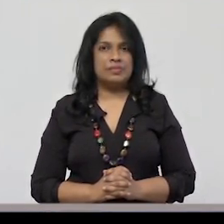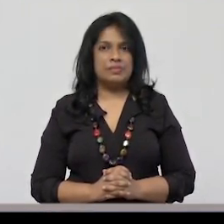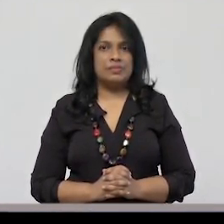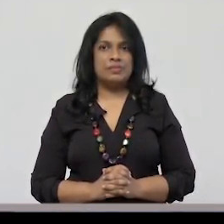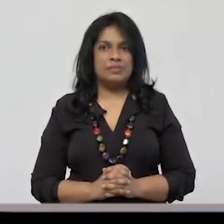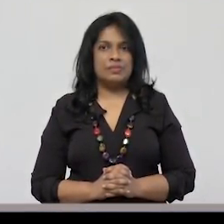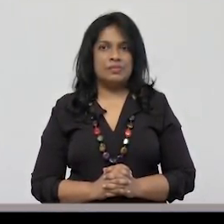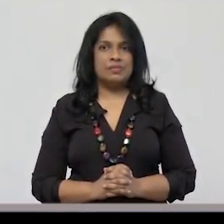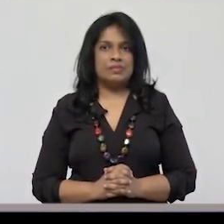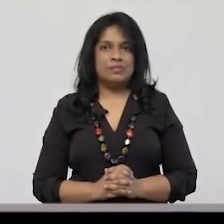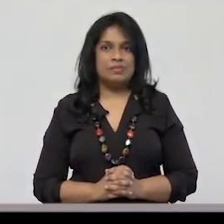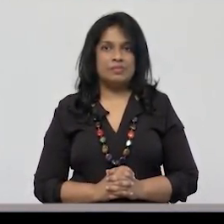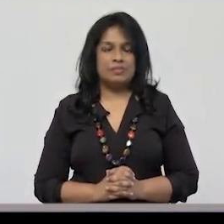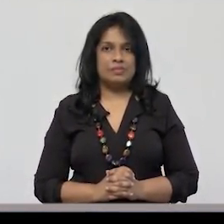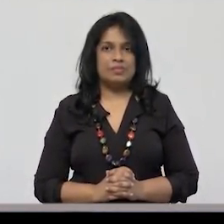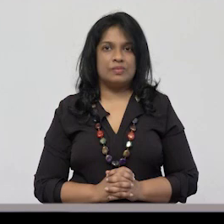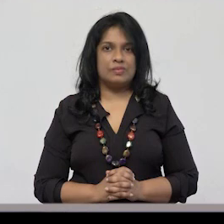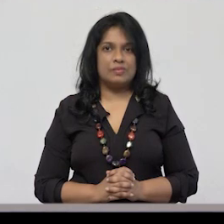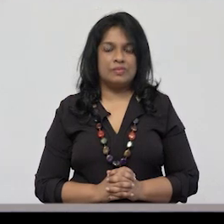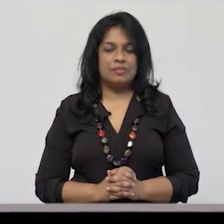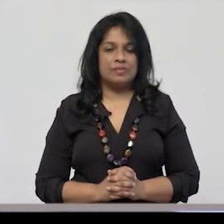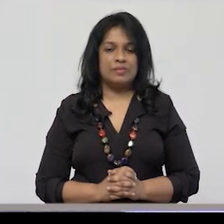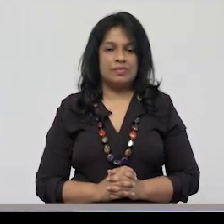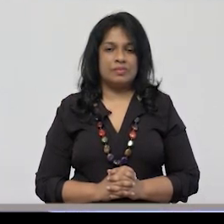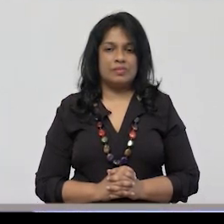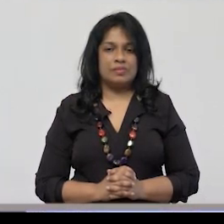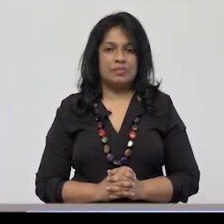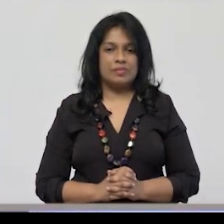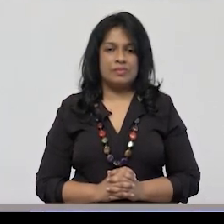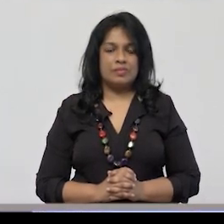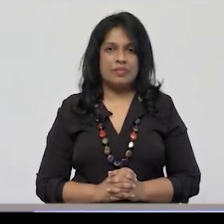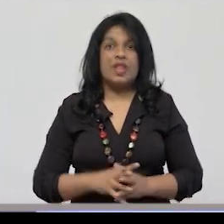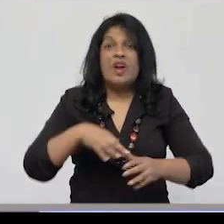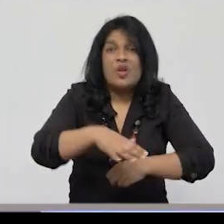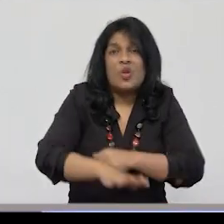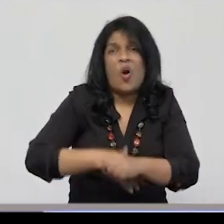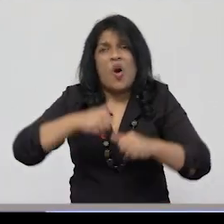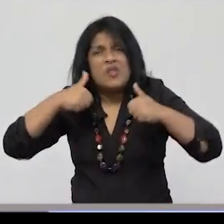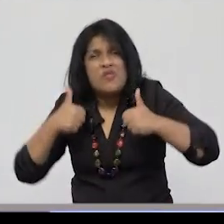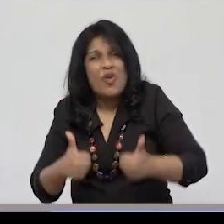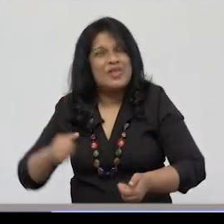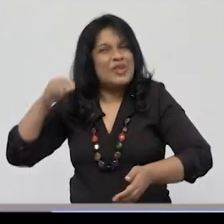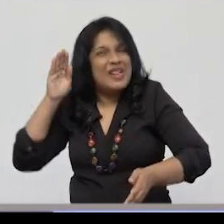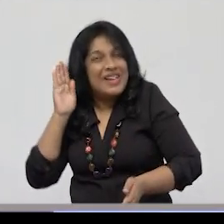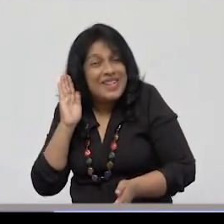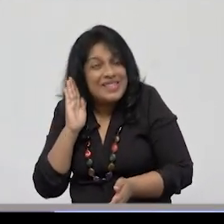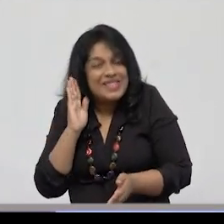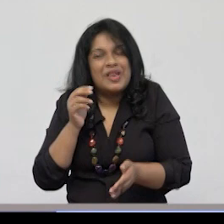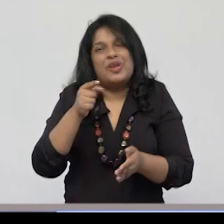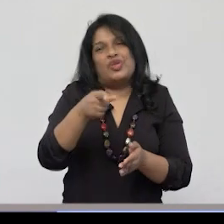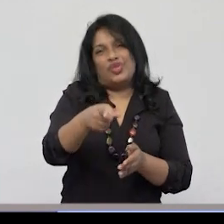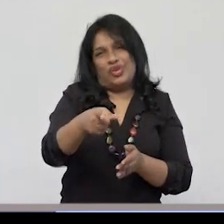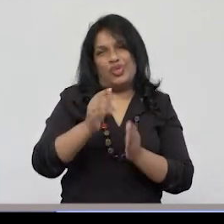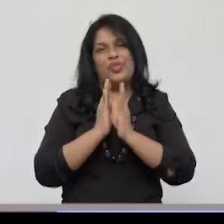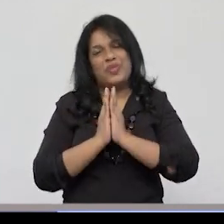know we don't have it all right, but we listen to people. Right? I'm telling you, because we don't want legalism. We